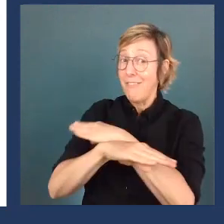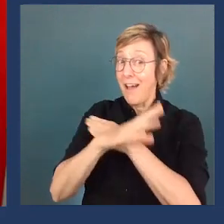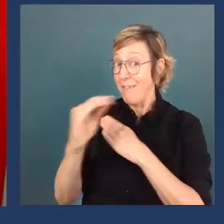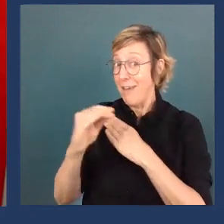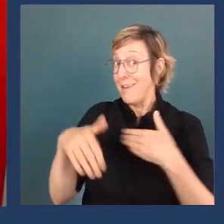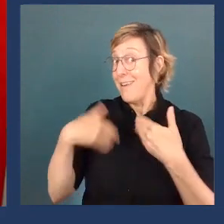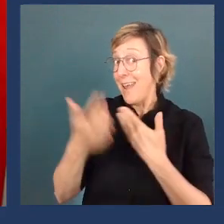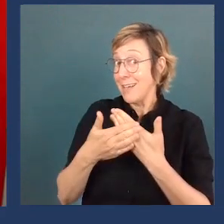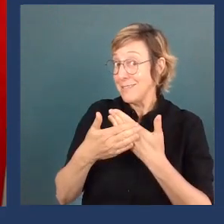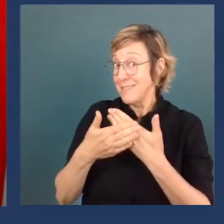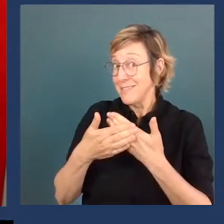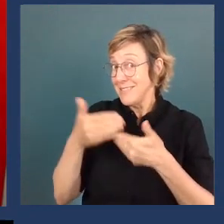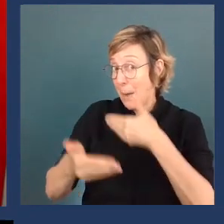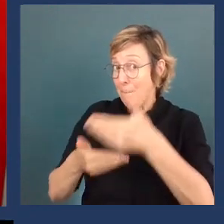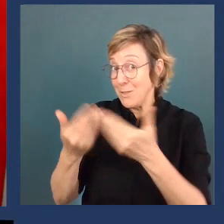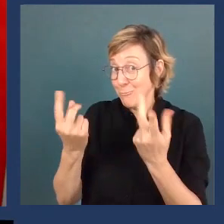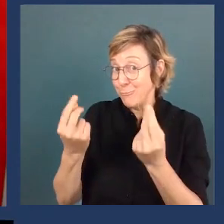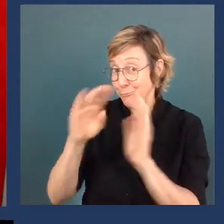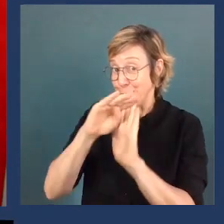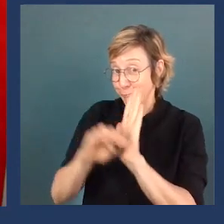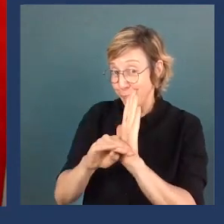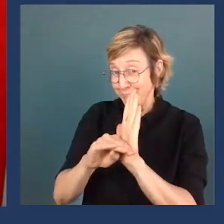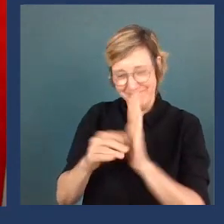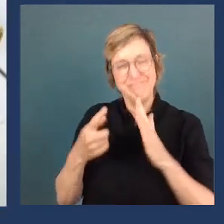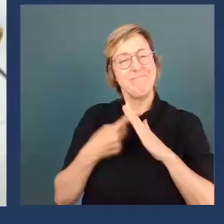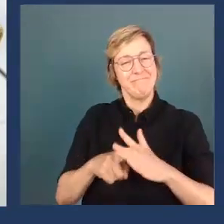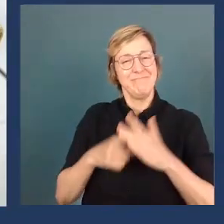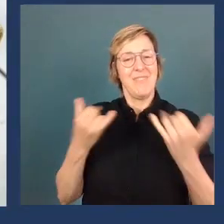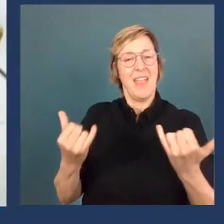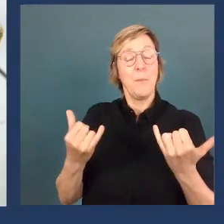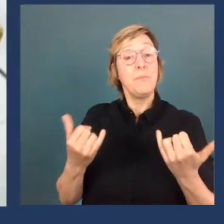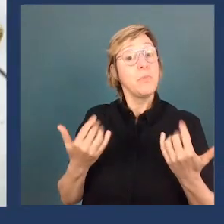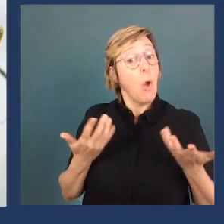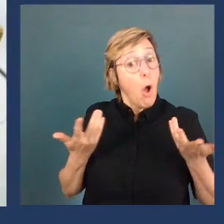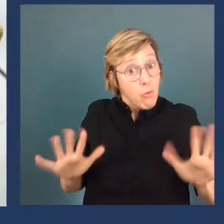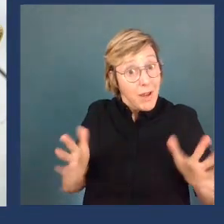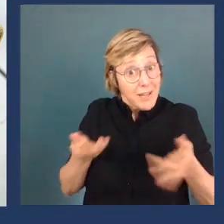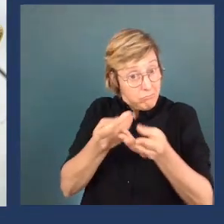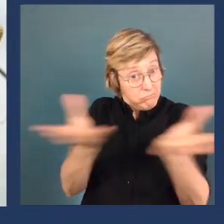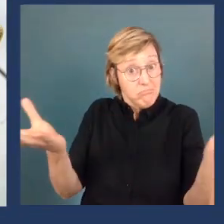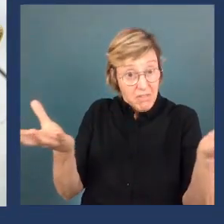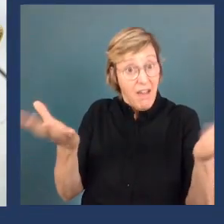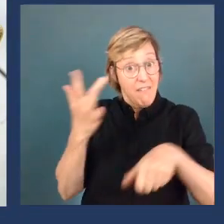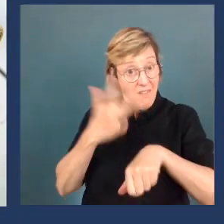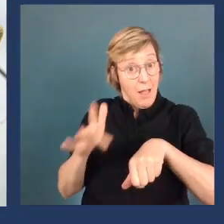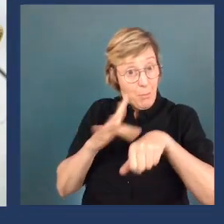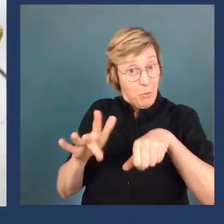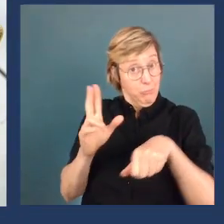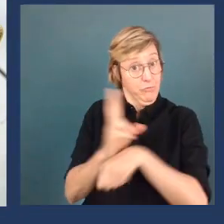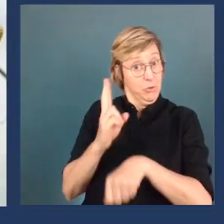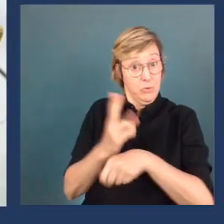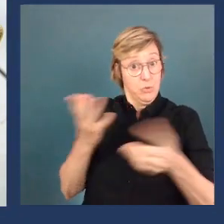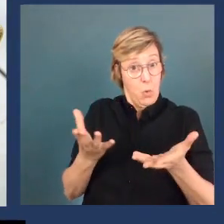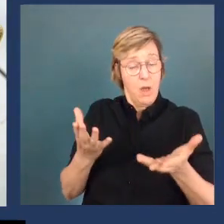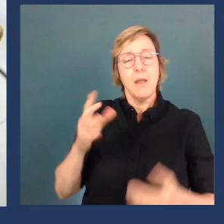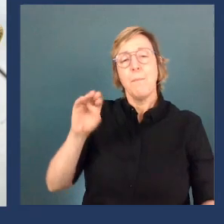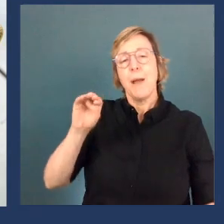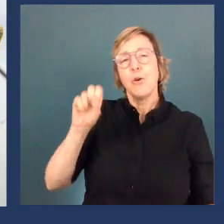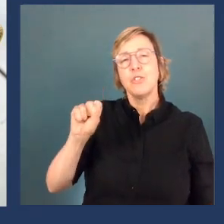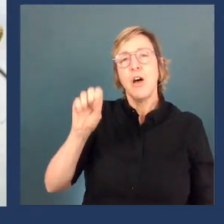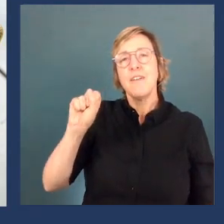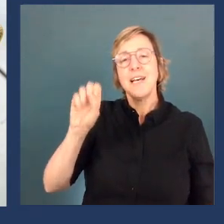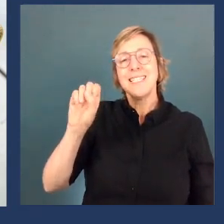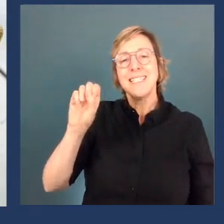going. On the market today is Microsoft Soundscape, a mobile app that uses 3D audio cues to